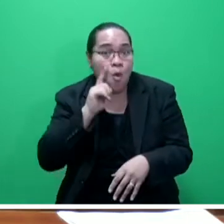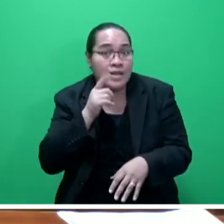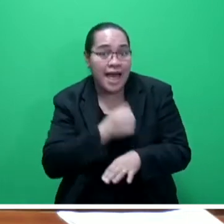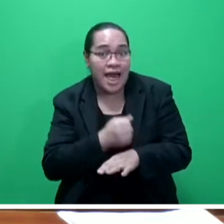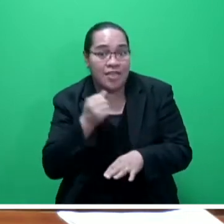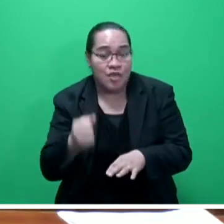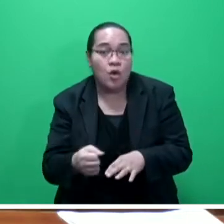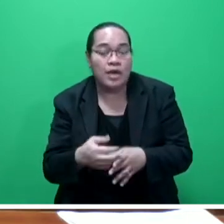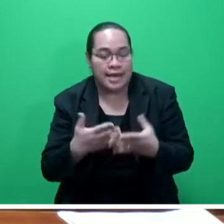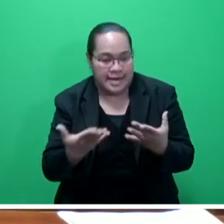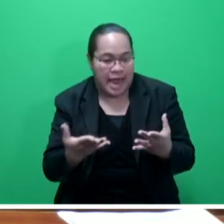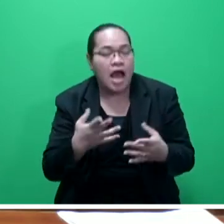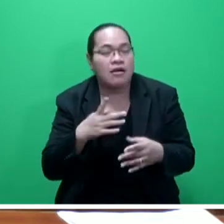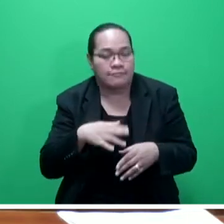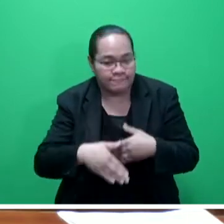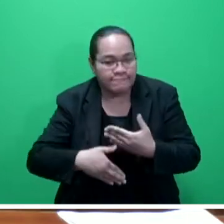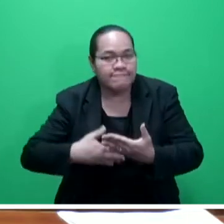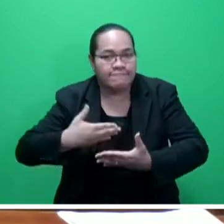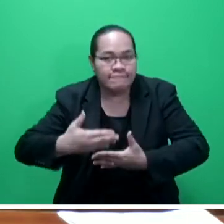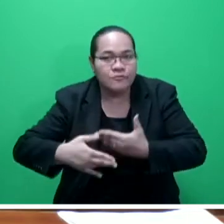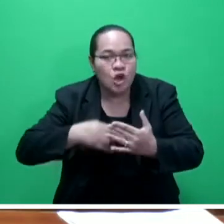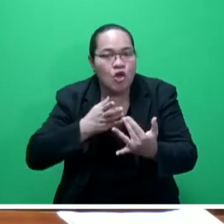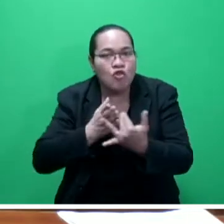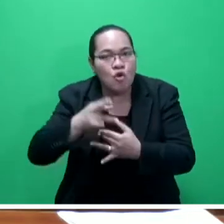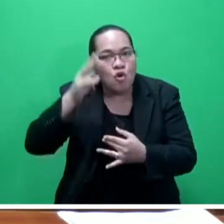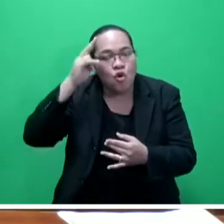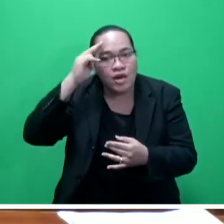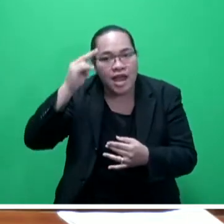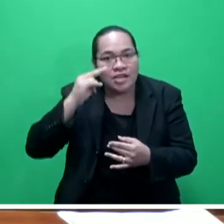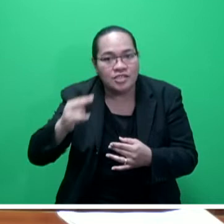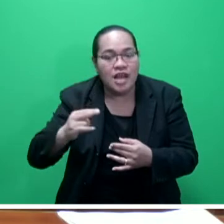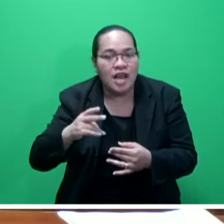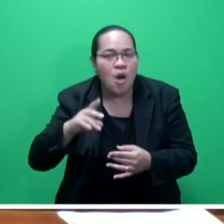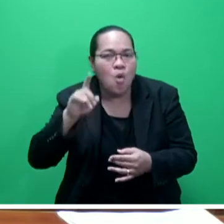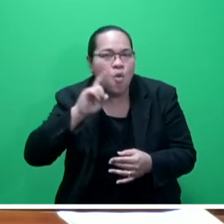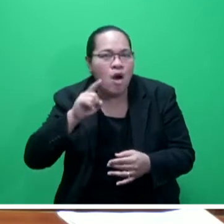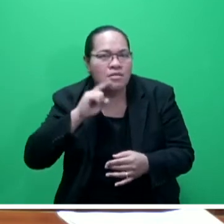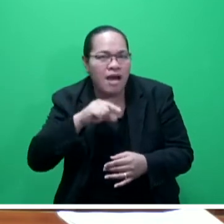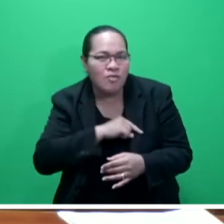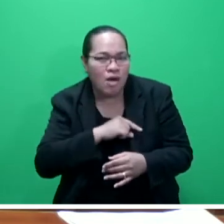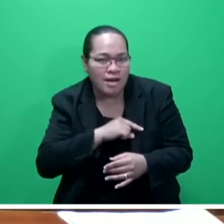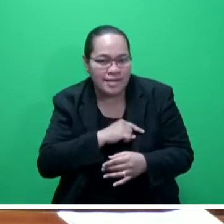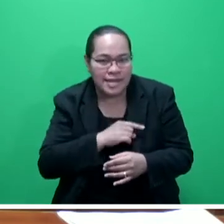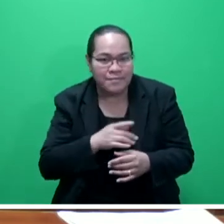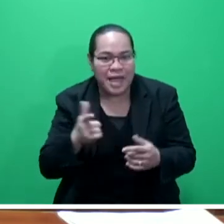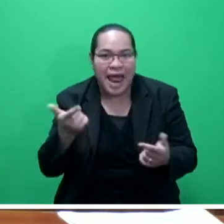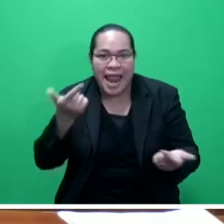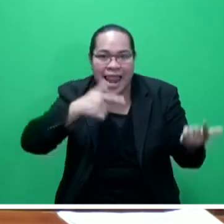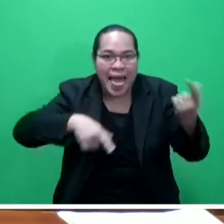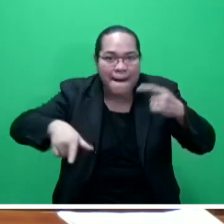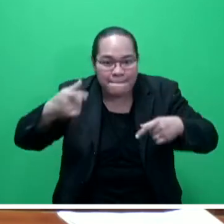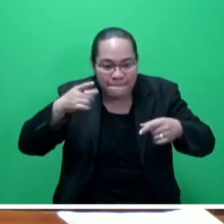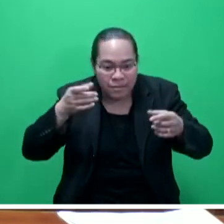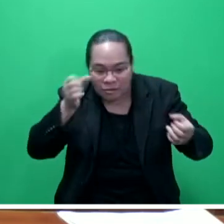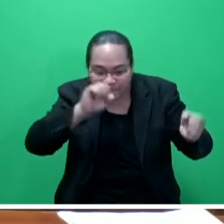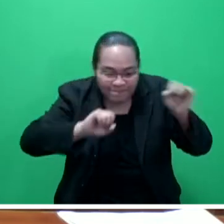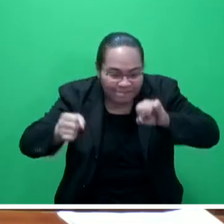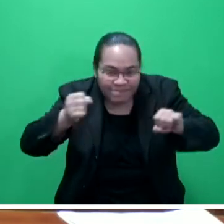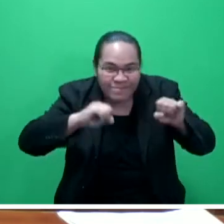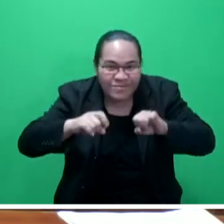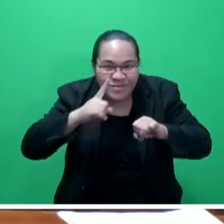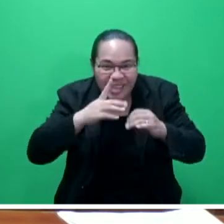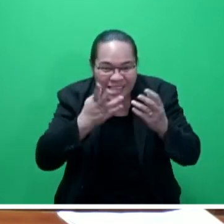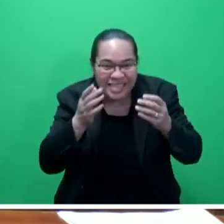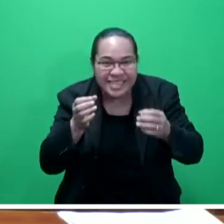Authority has been undertaking through its National Water Quality Laboratory, which conducts monthly water sampling for water intakes